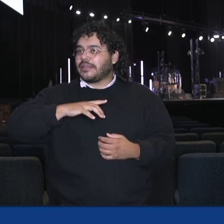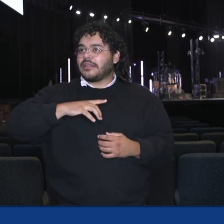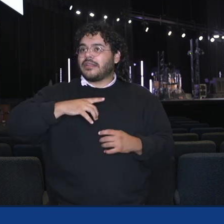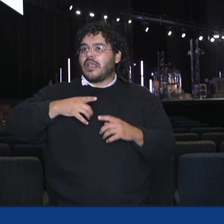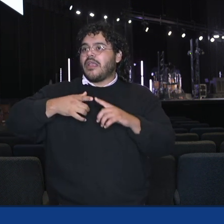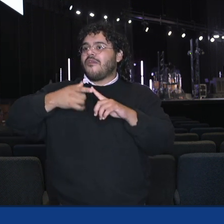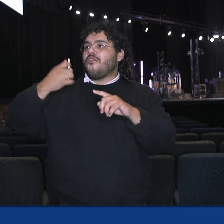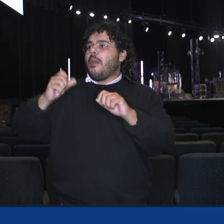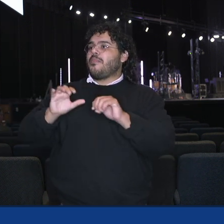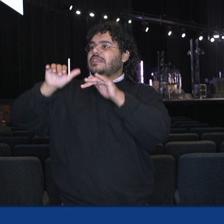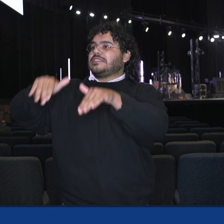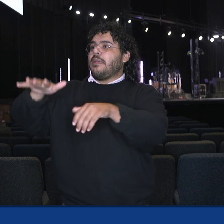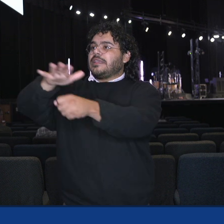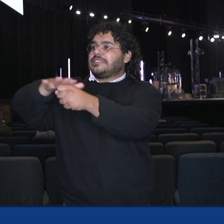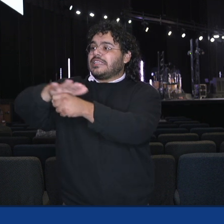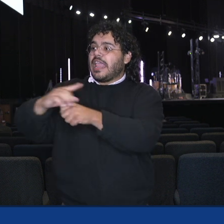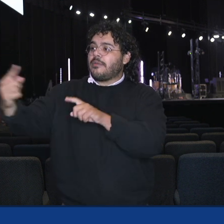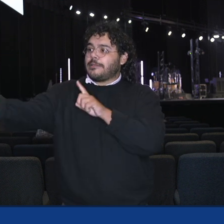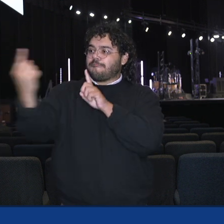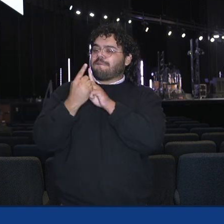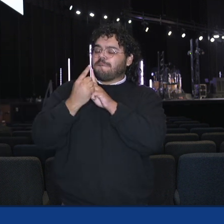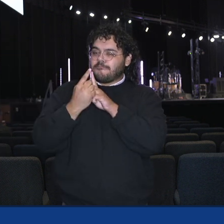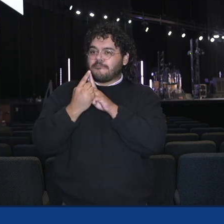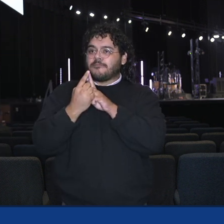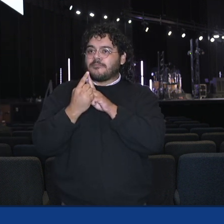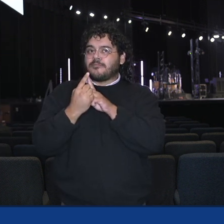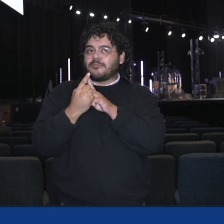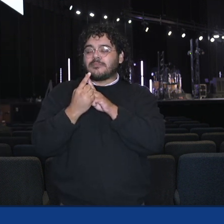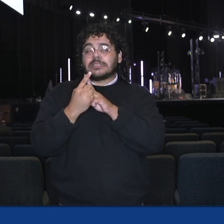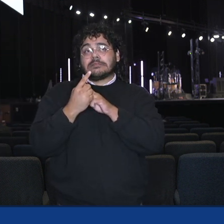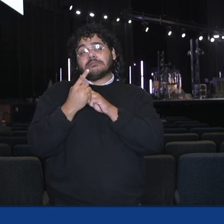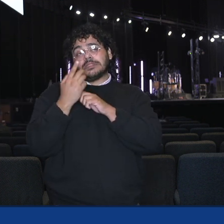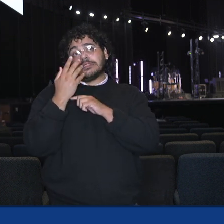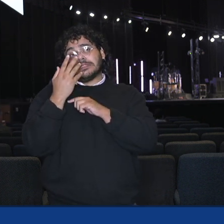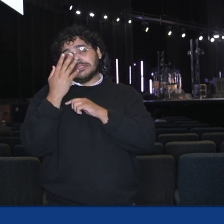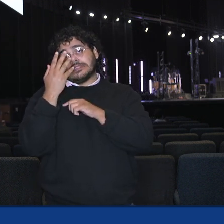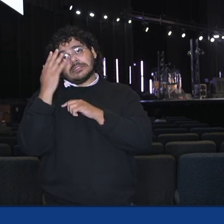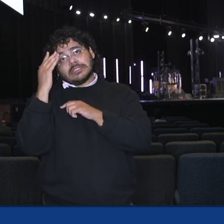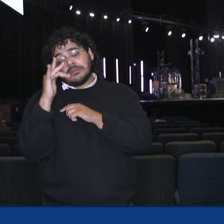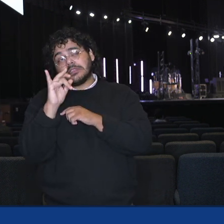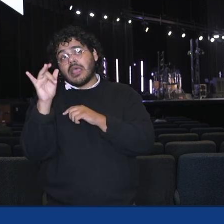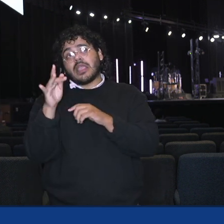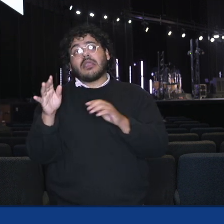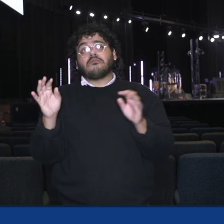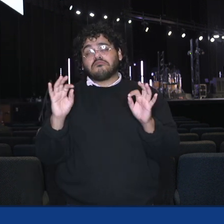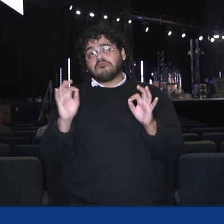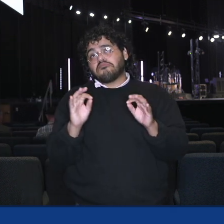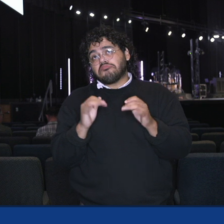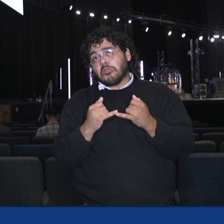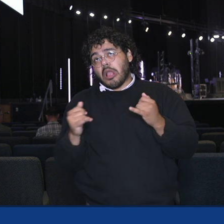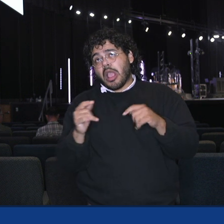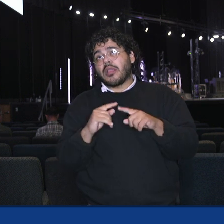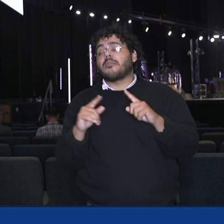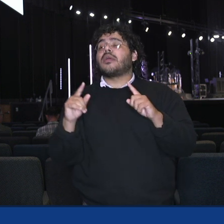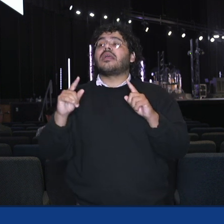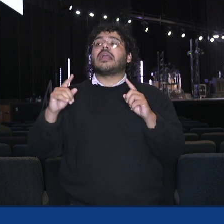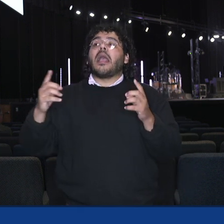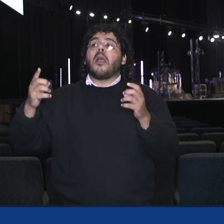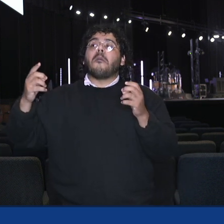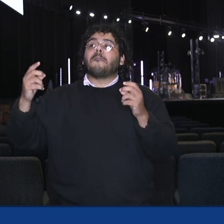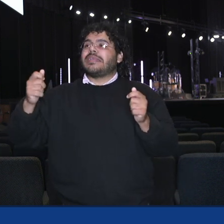Now, this seems like a very small line, but let's keep a few things in mind. Jesus is immediately greeted by a